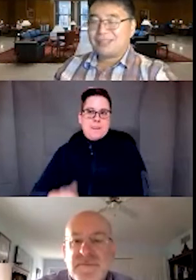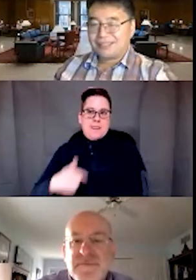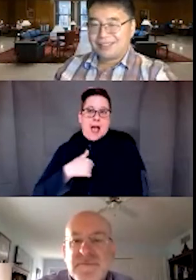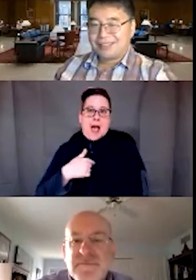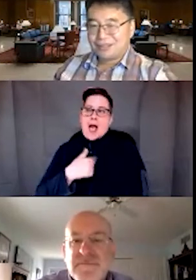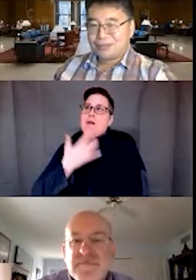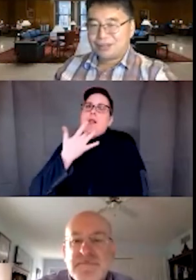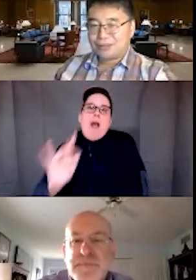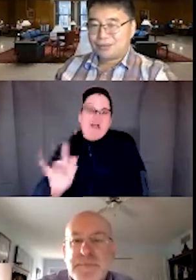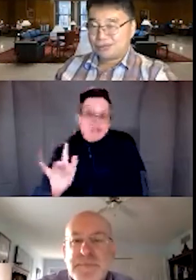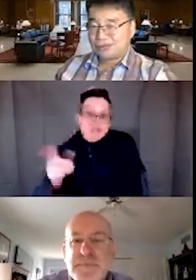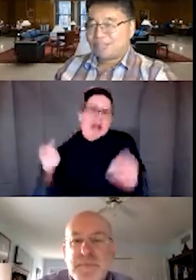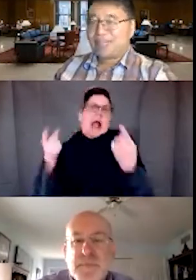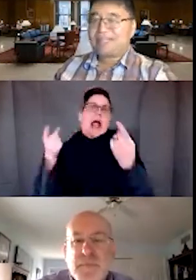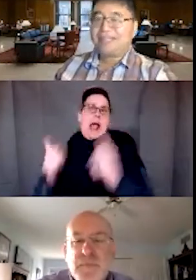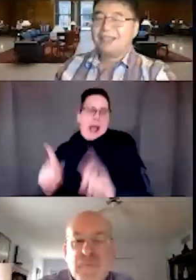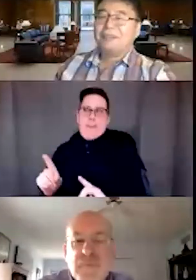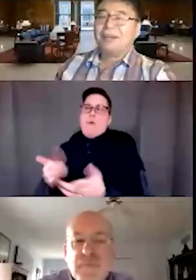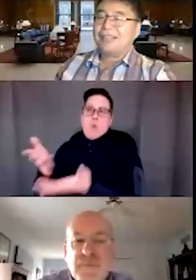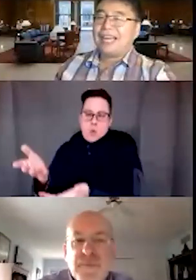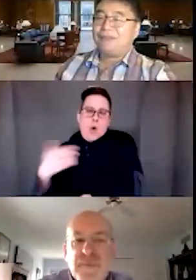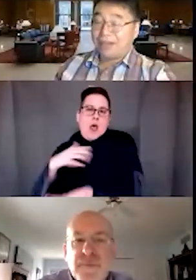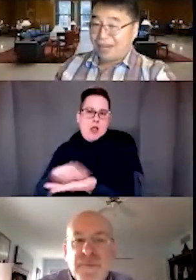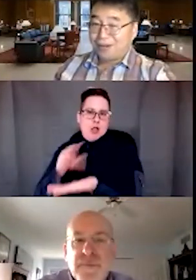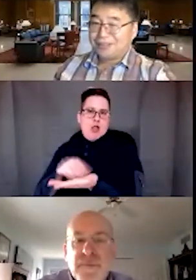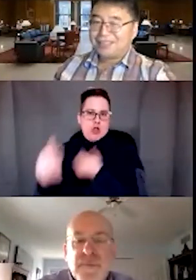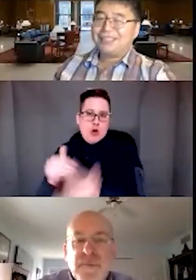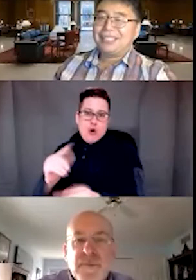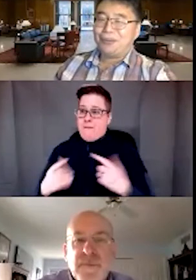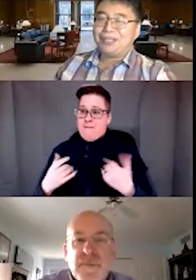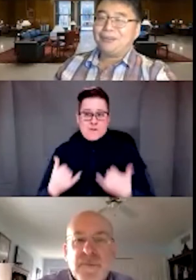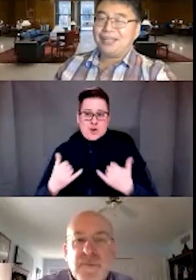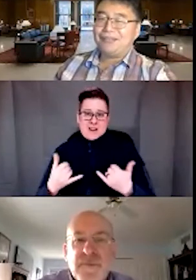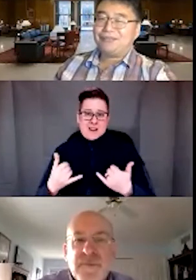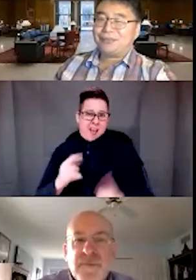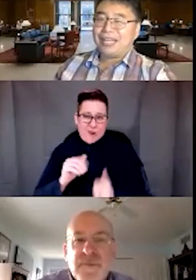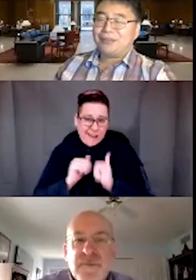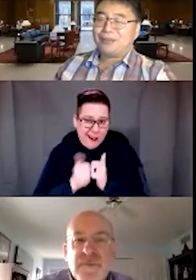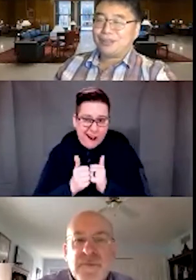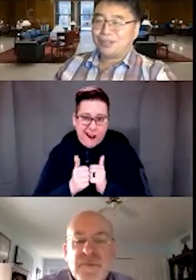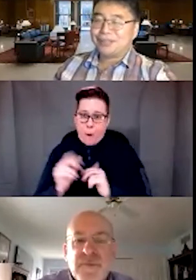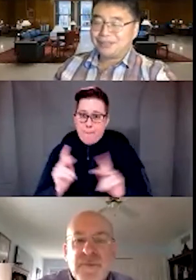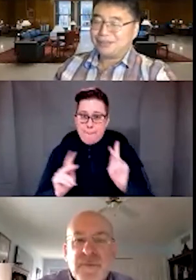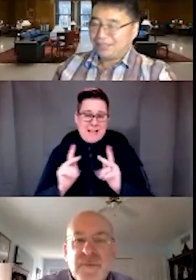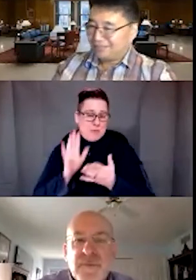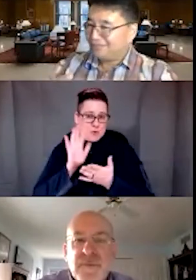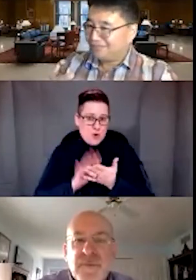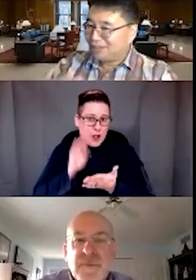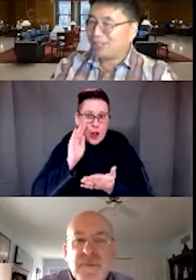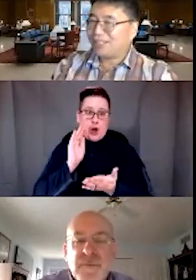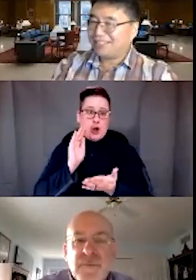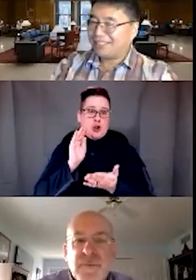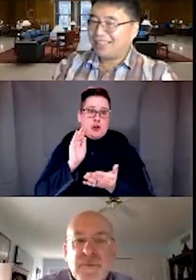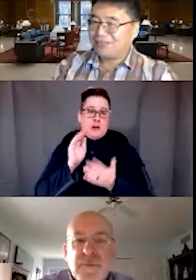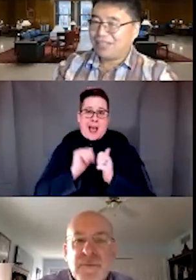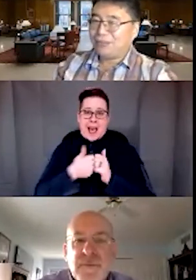fortuitous situation to learn that. But for now, the only way for anyone to